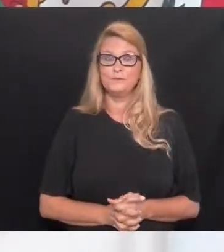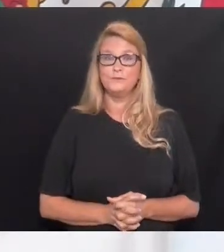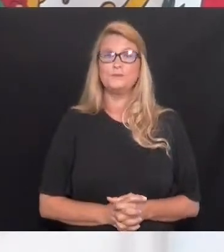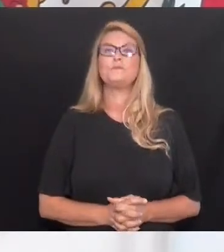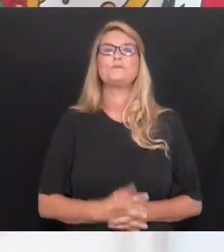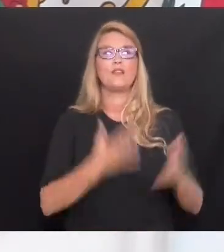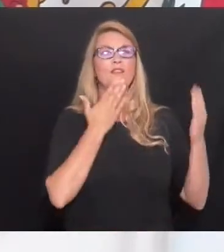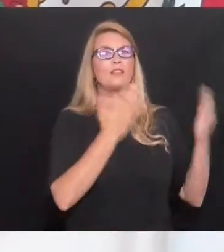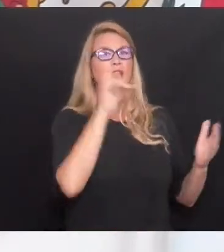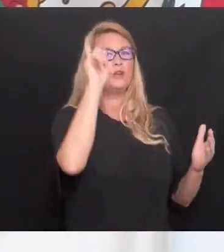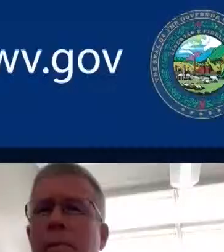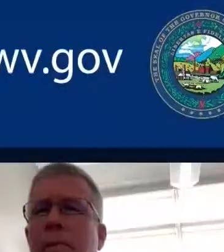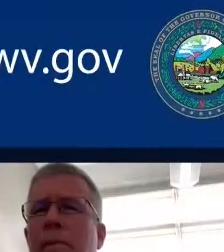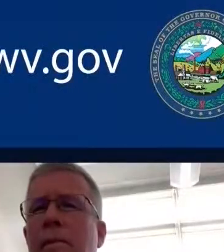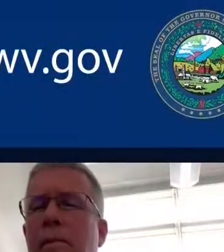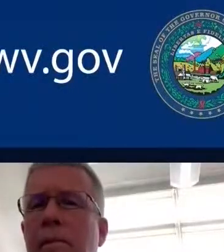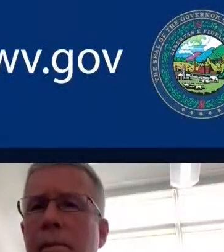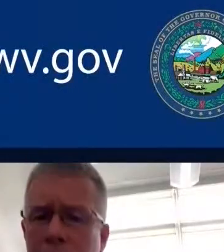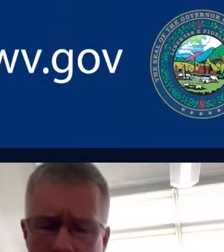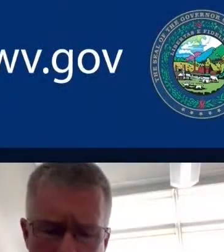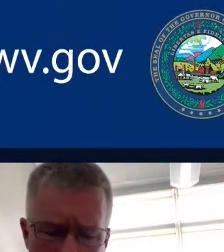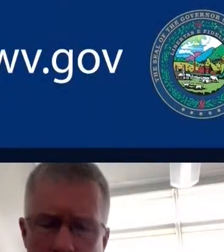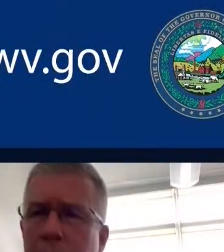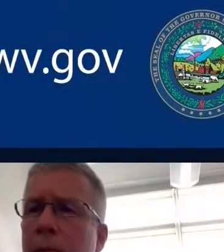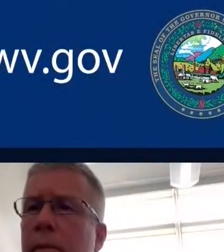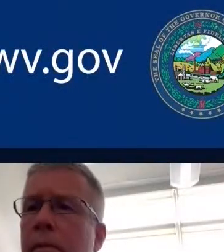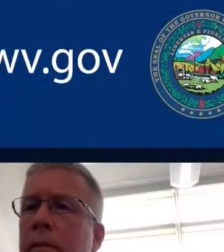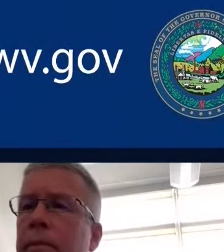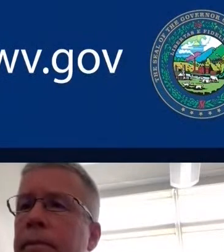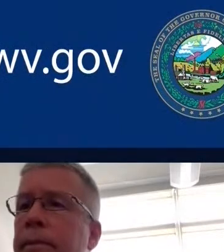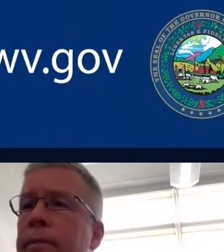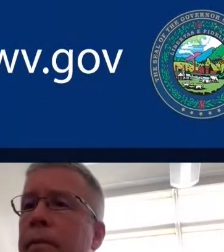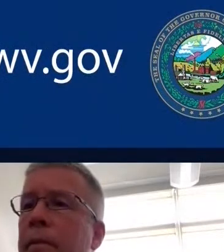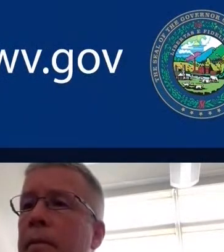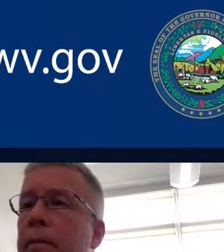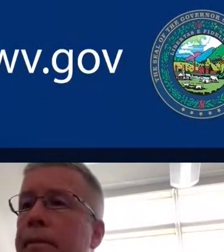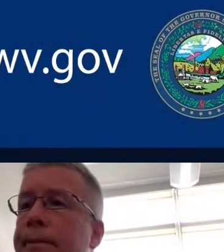All right, thank you, Governor. Let's now go to Dr. Clay Marsh, our coronavirus czar.